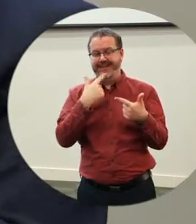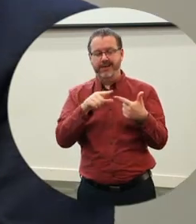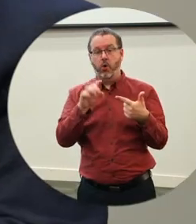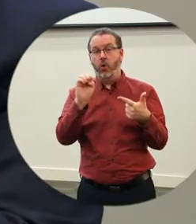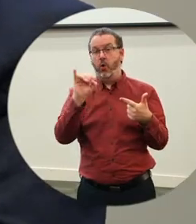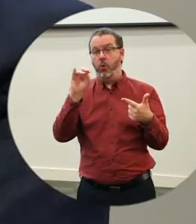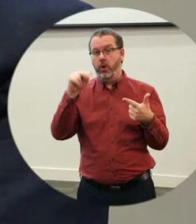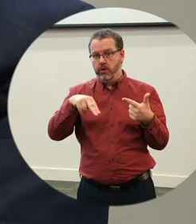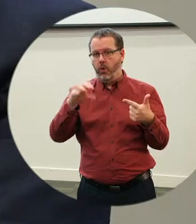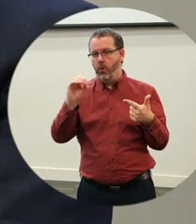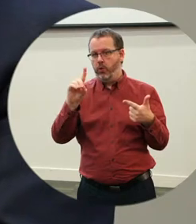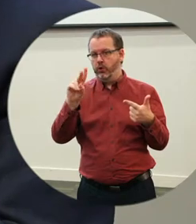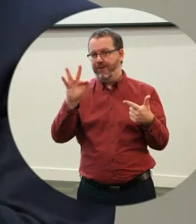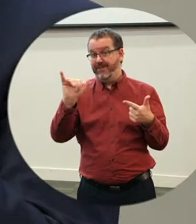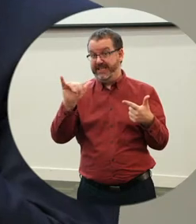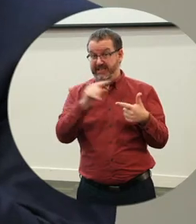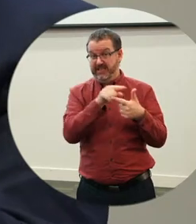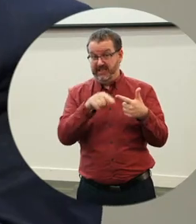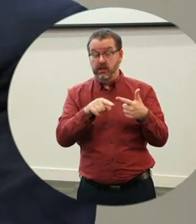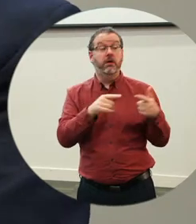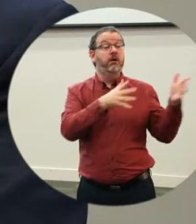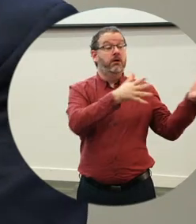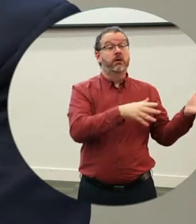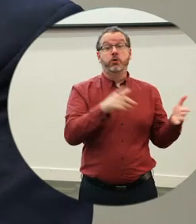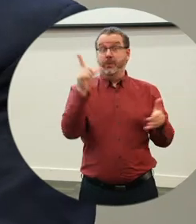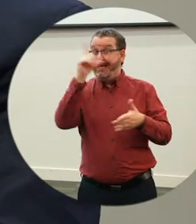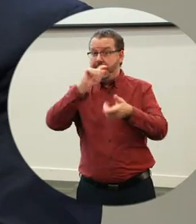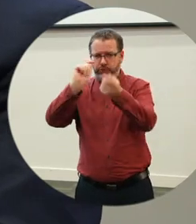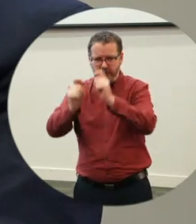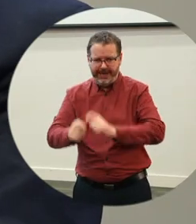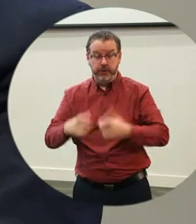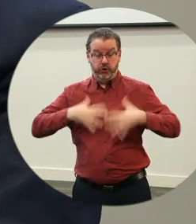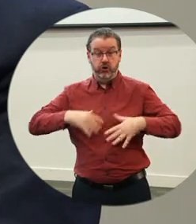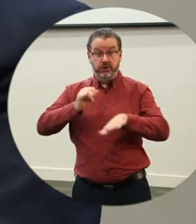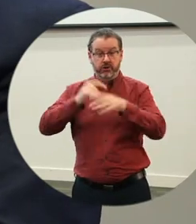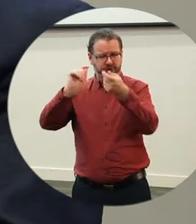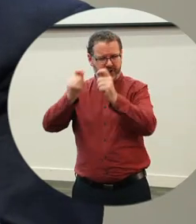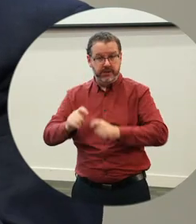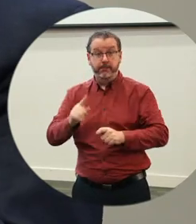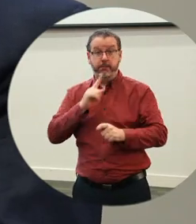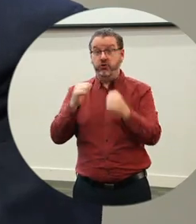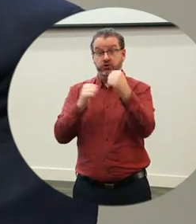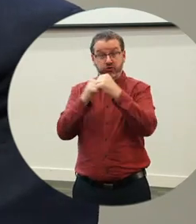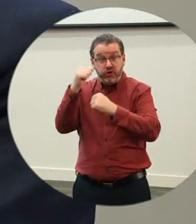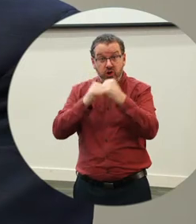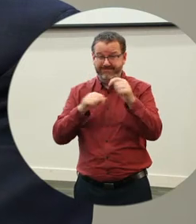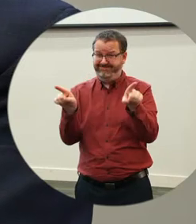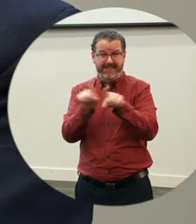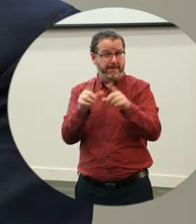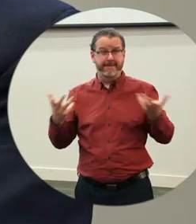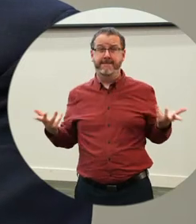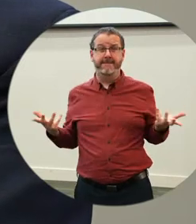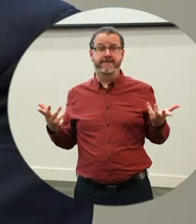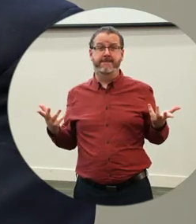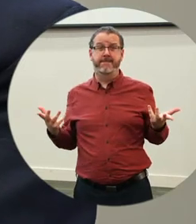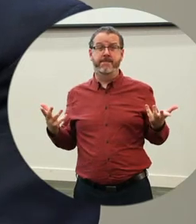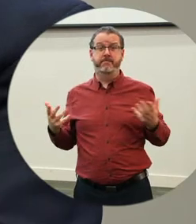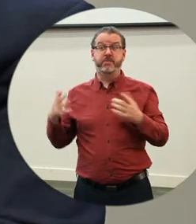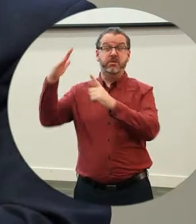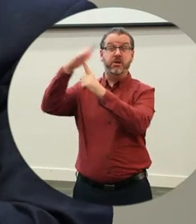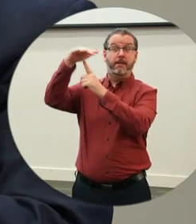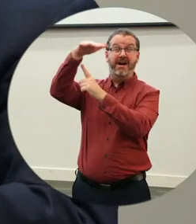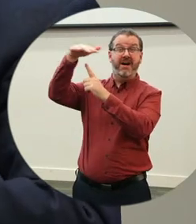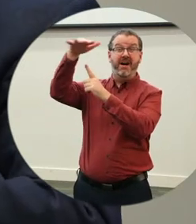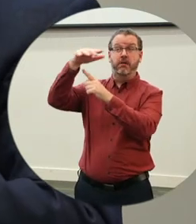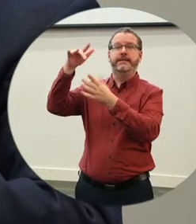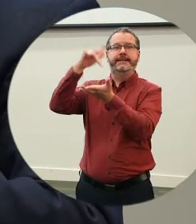remained exactly the same. Senior officers from superintendent upward were appointed directly by central government.